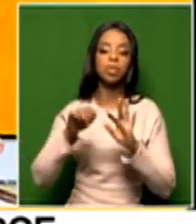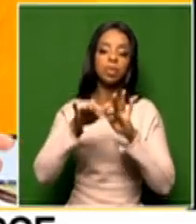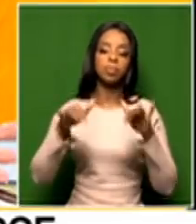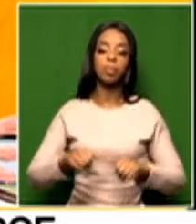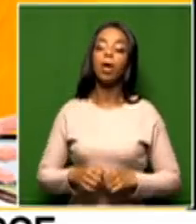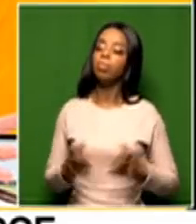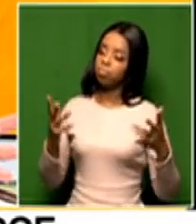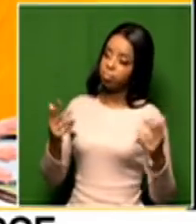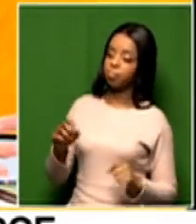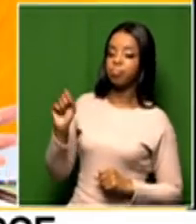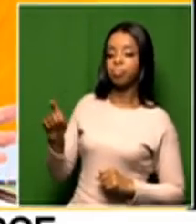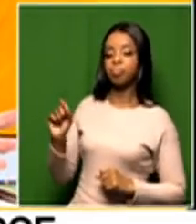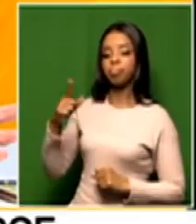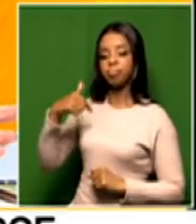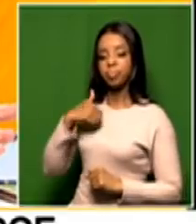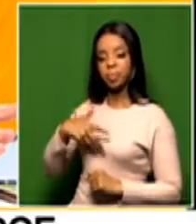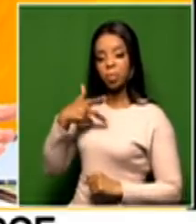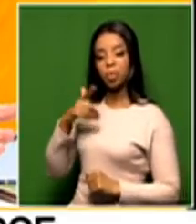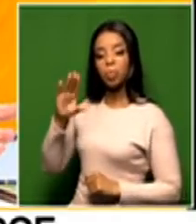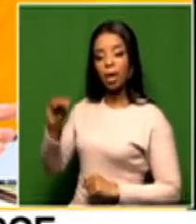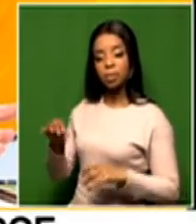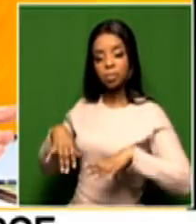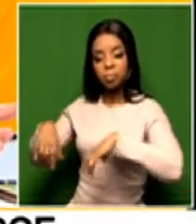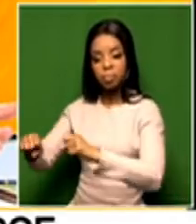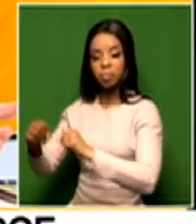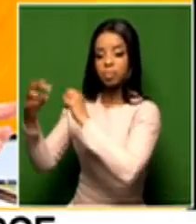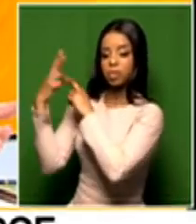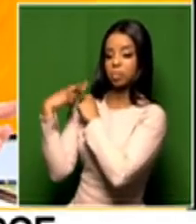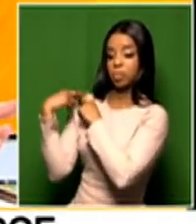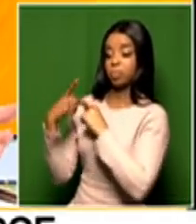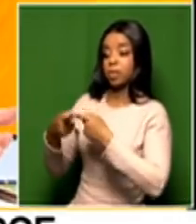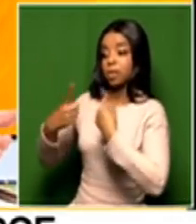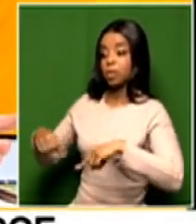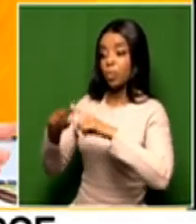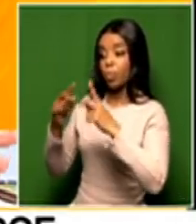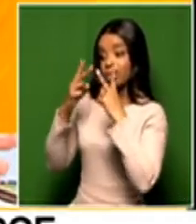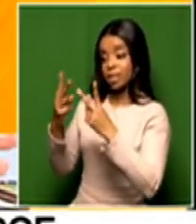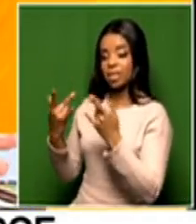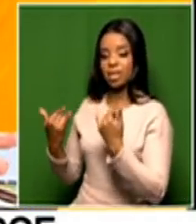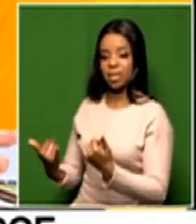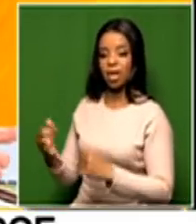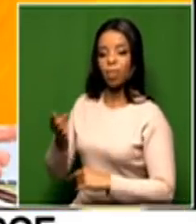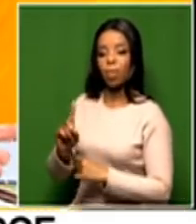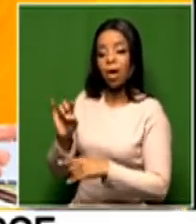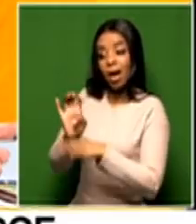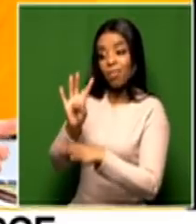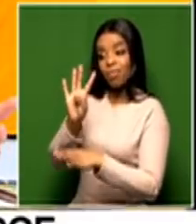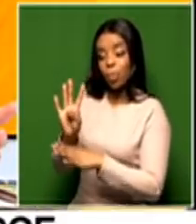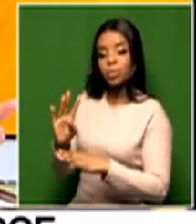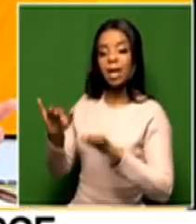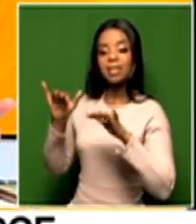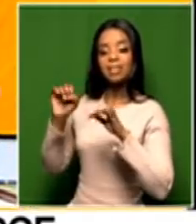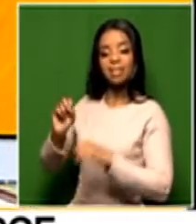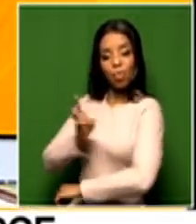was where I was going to ask you. Accountability. I mean, we're seeing here that there are 14 implicated officials in the Department of Public